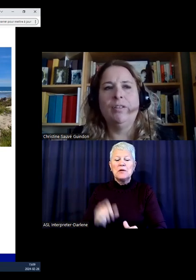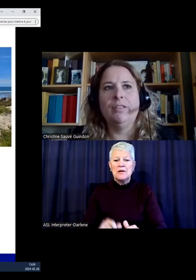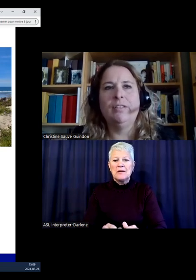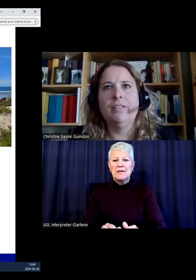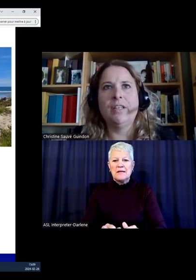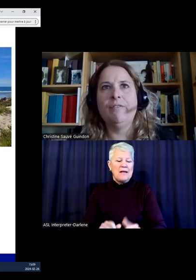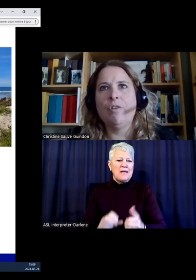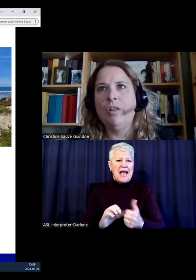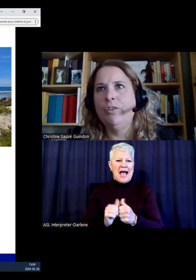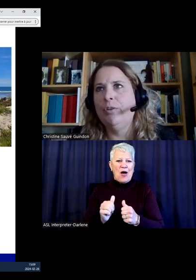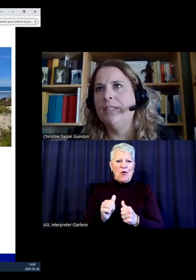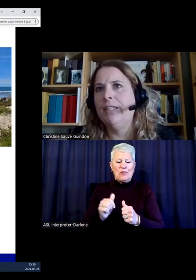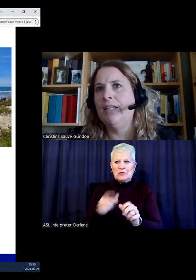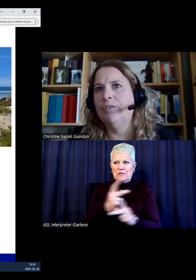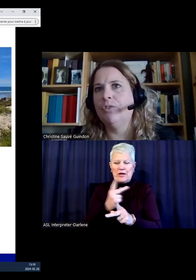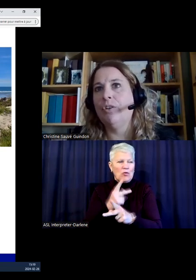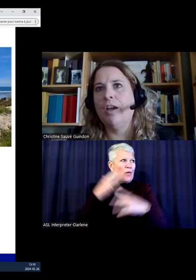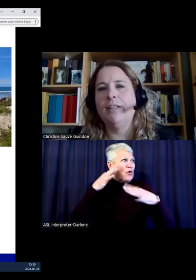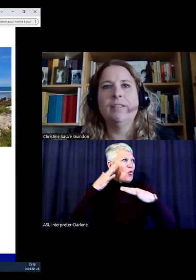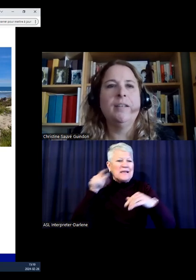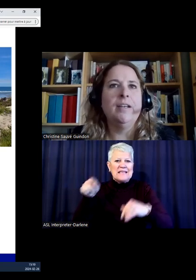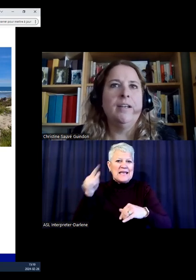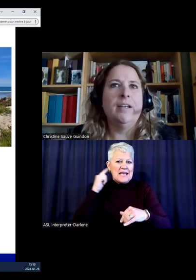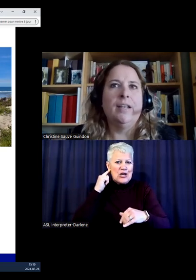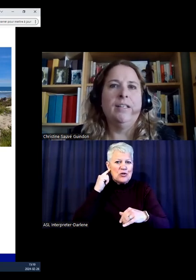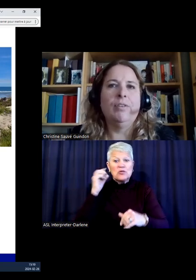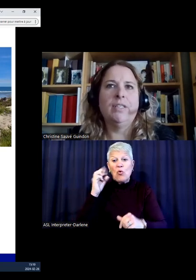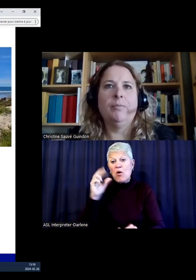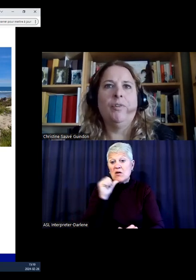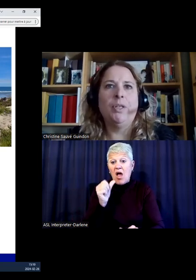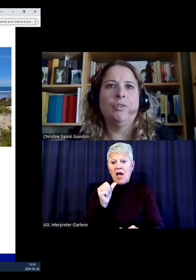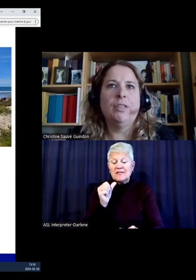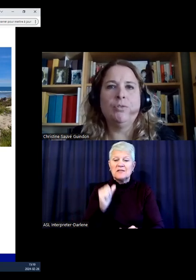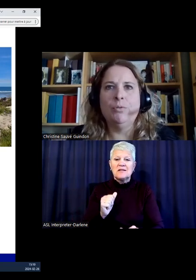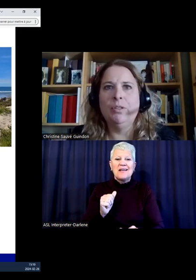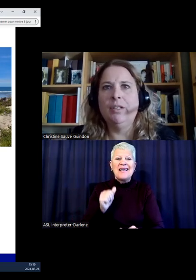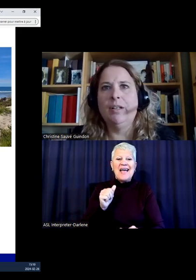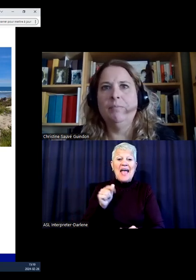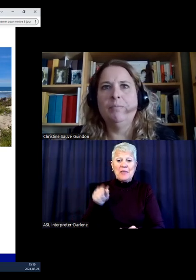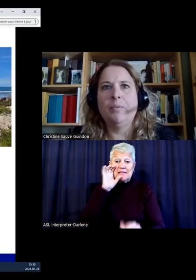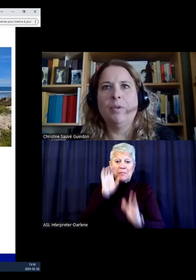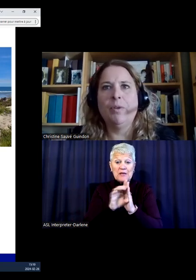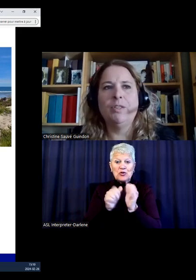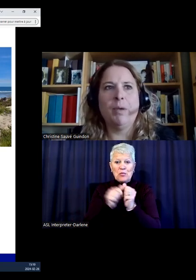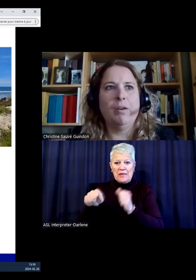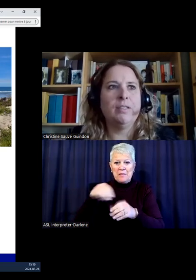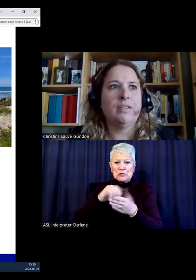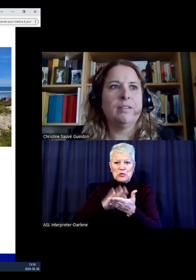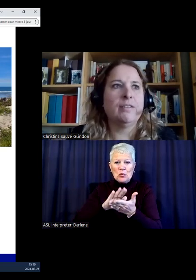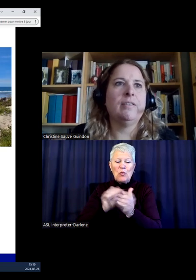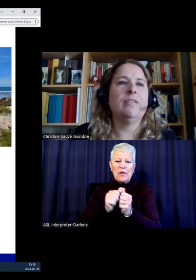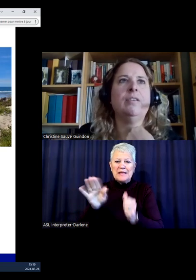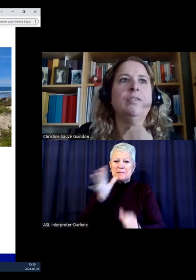So how to decipher all the noise he hears or not. And here he is, a picture in the school with his